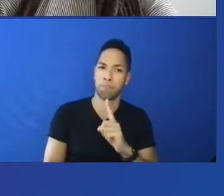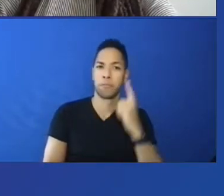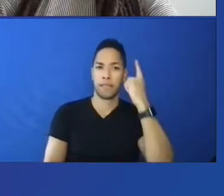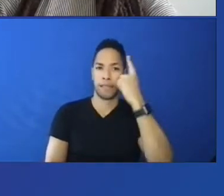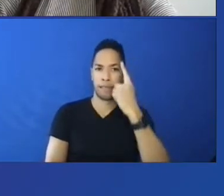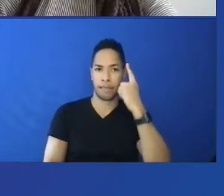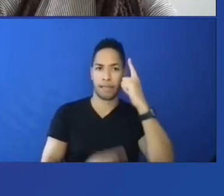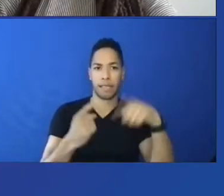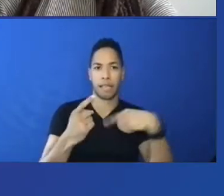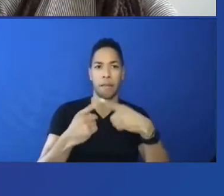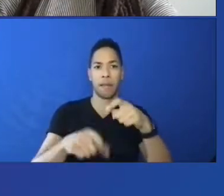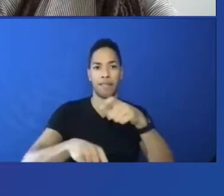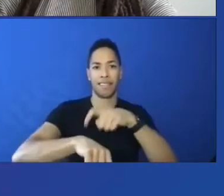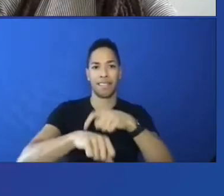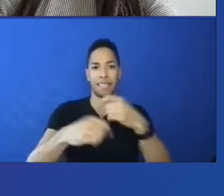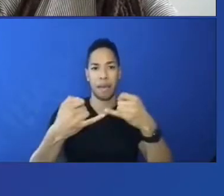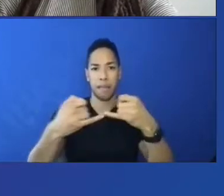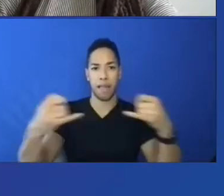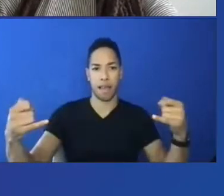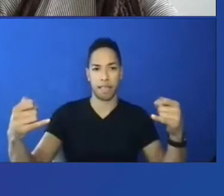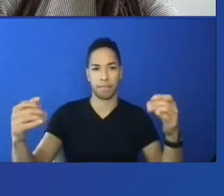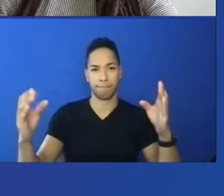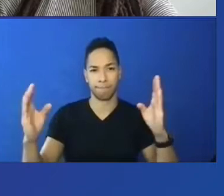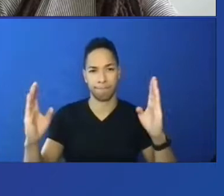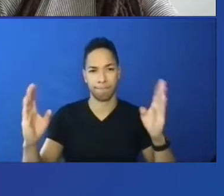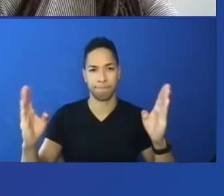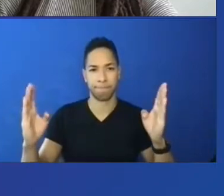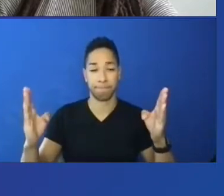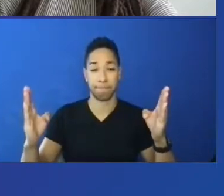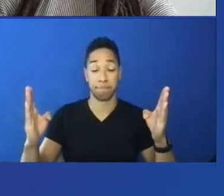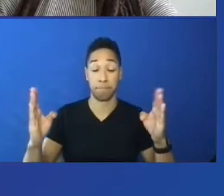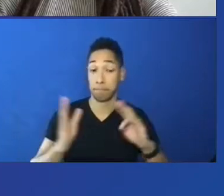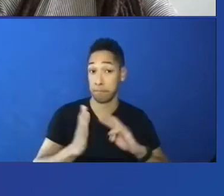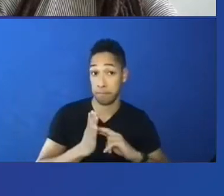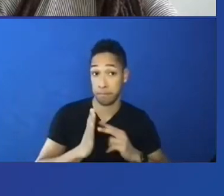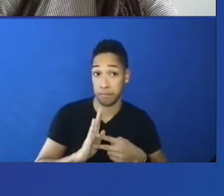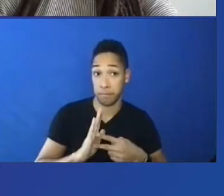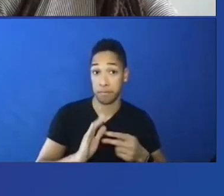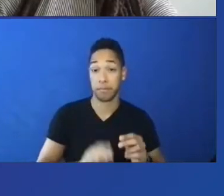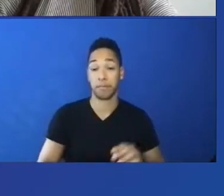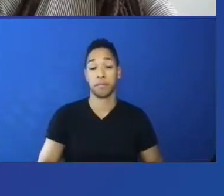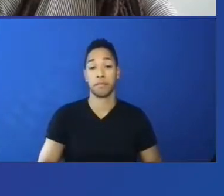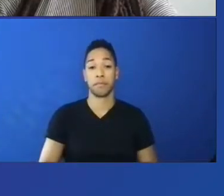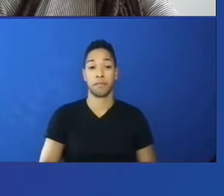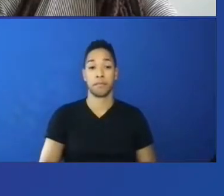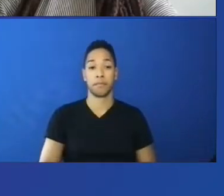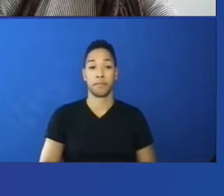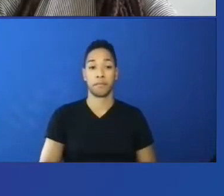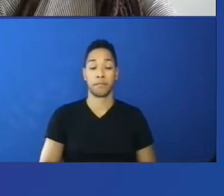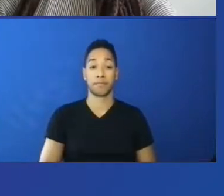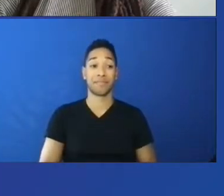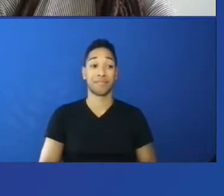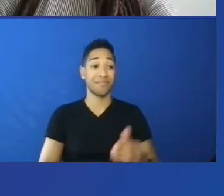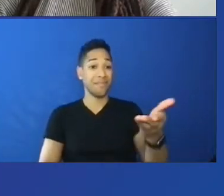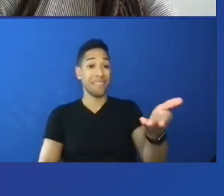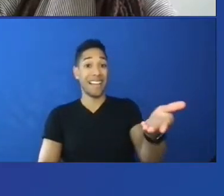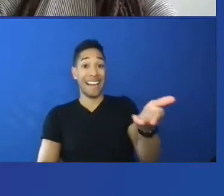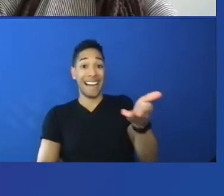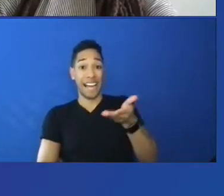timeline. So what I mean by that is the hire